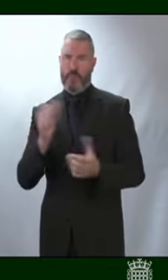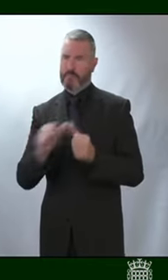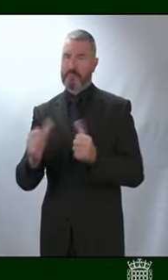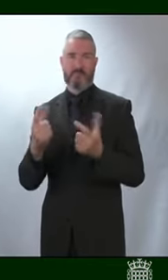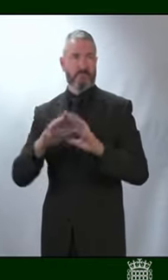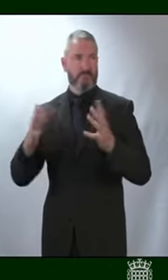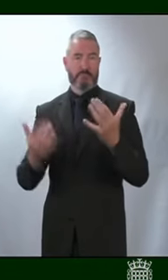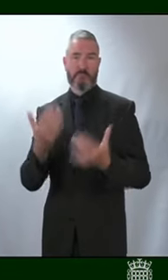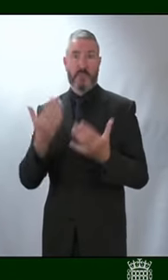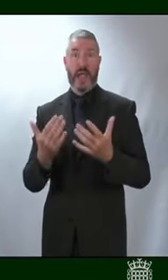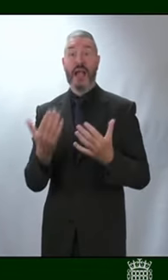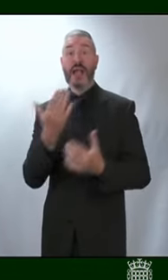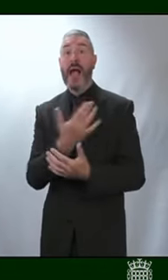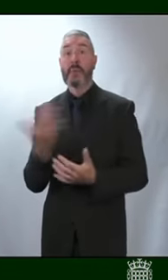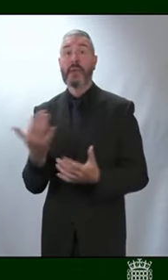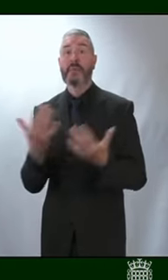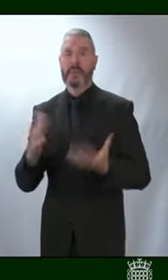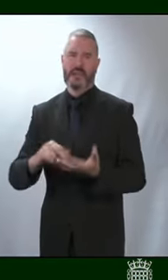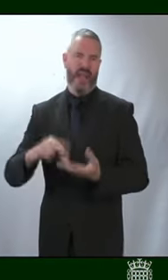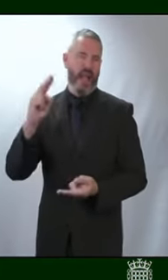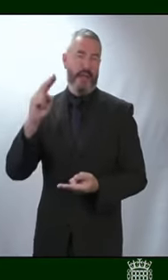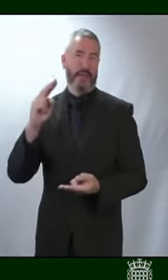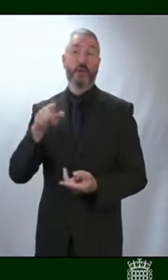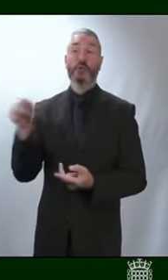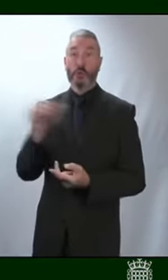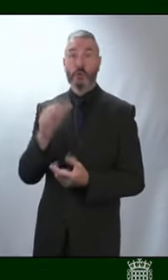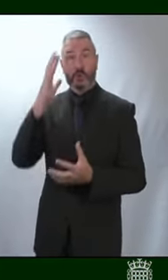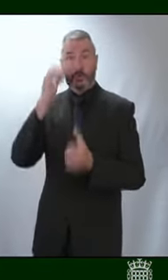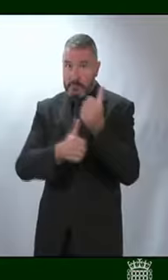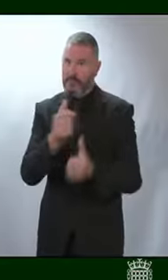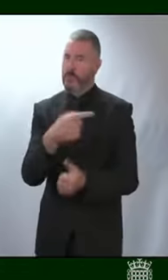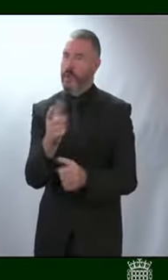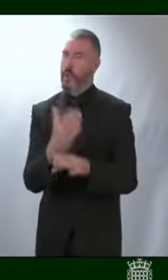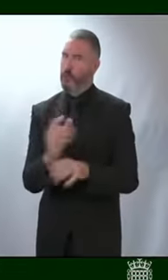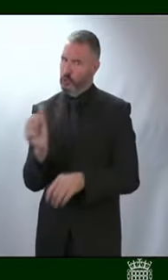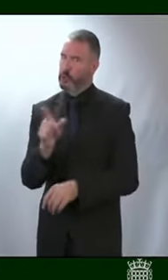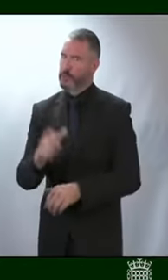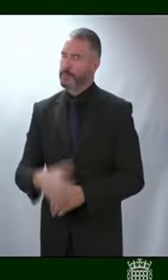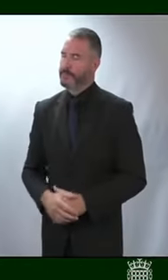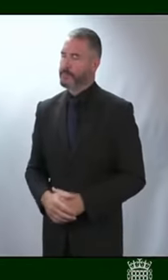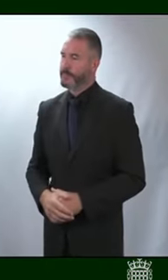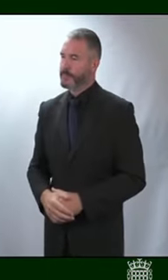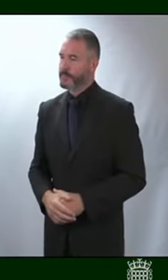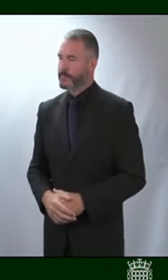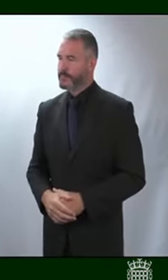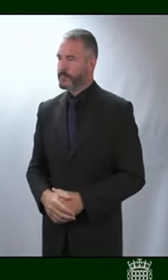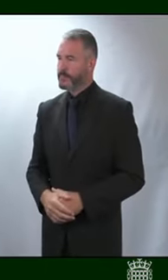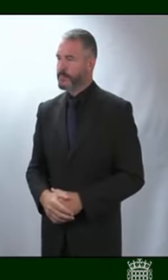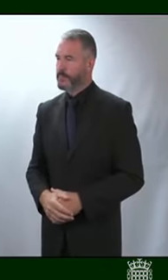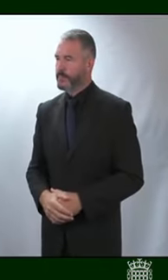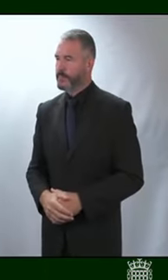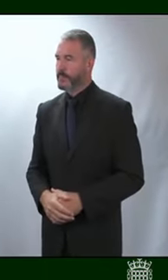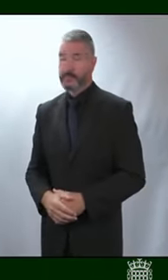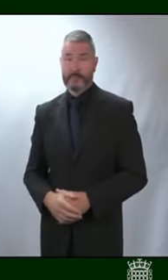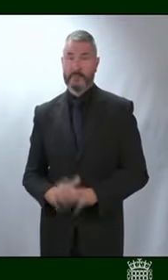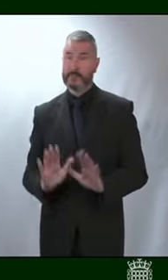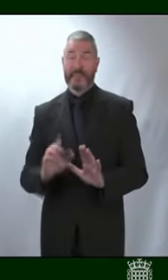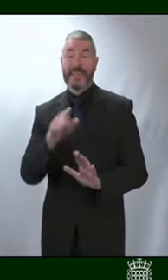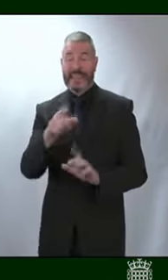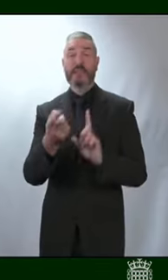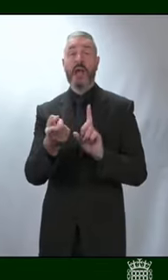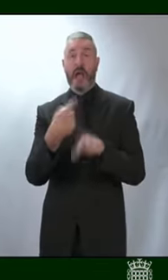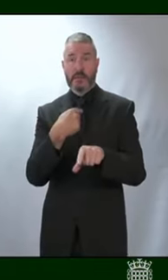capacity today is at a record high. And I think you should pay tribute to their work. Keir Starmer. Mr. Speaker, I listened to the answer